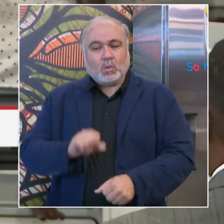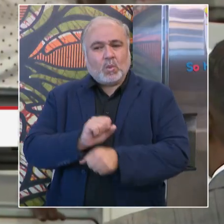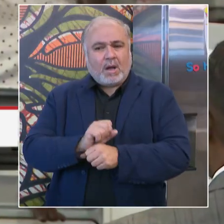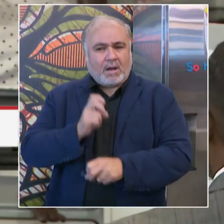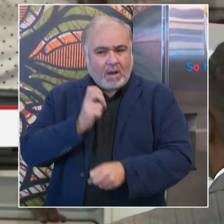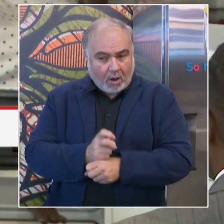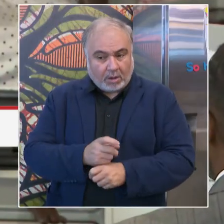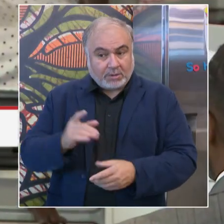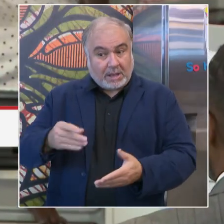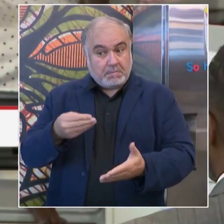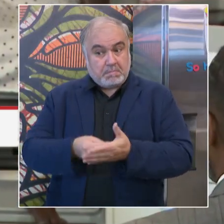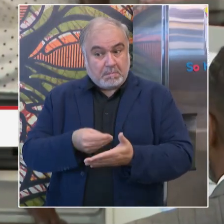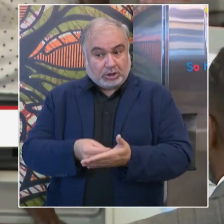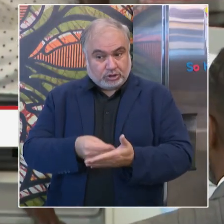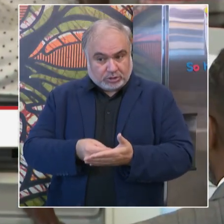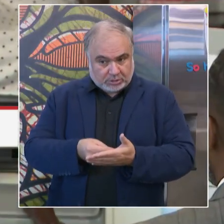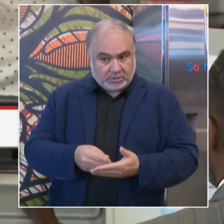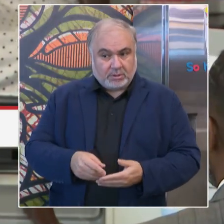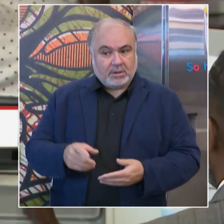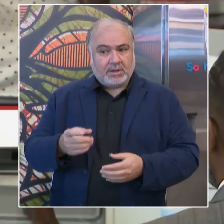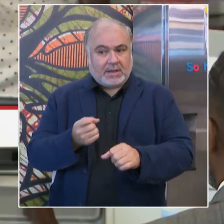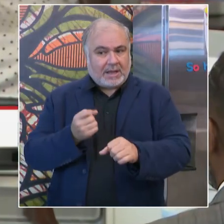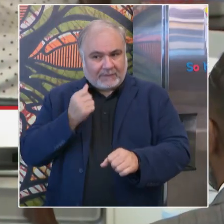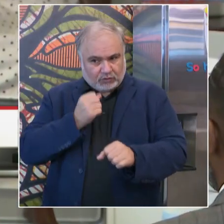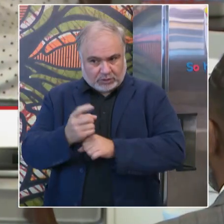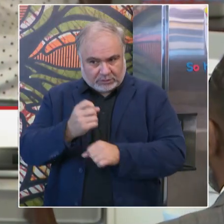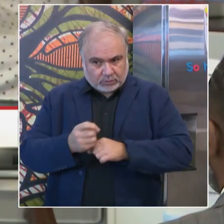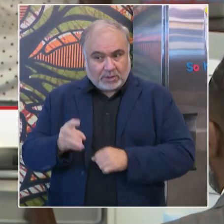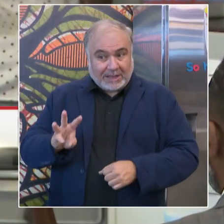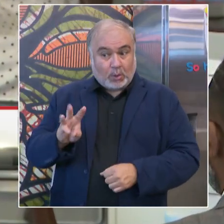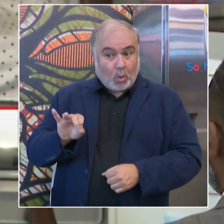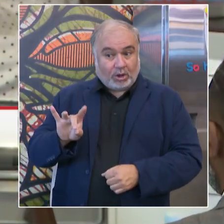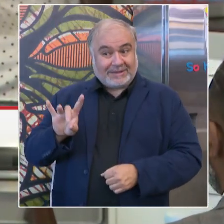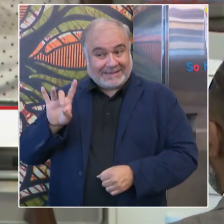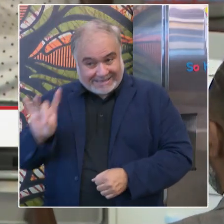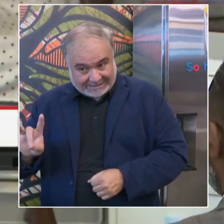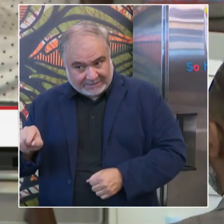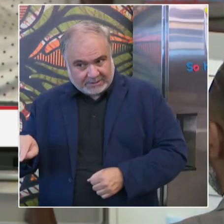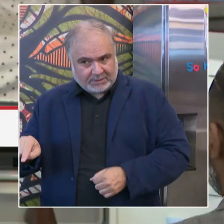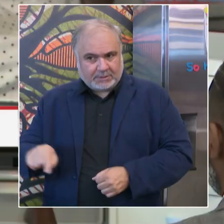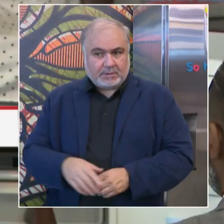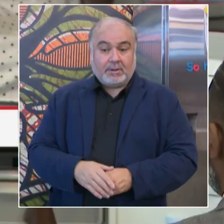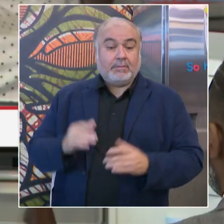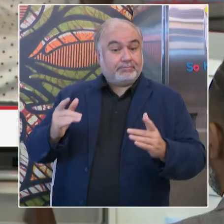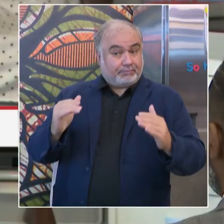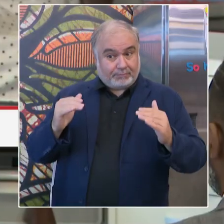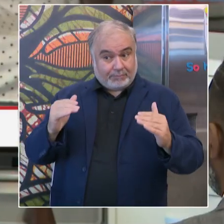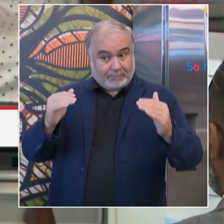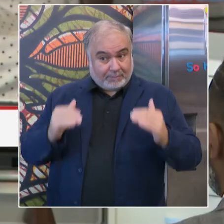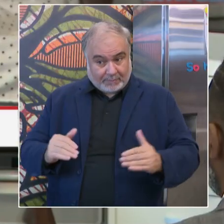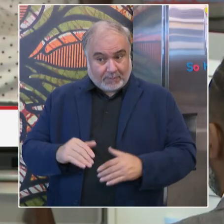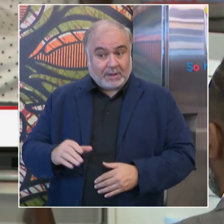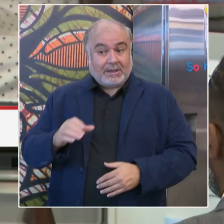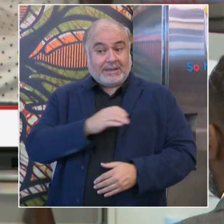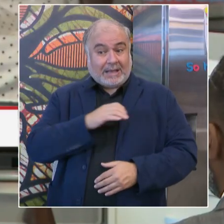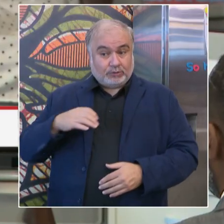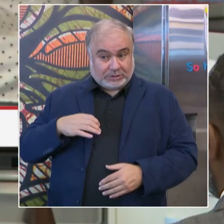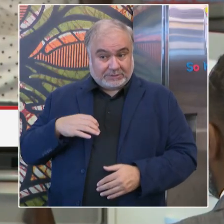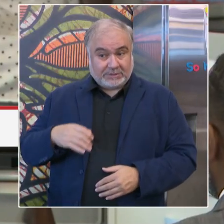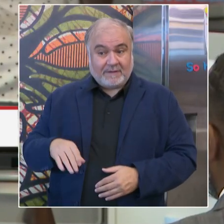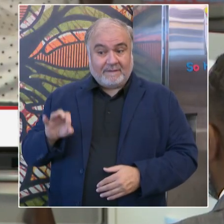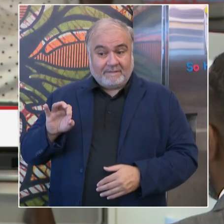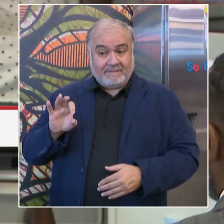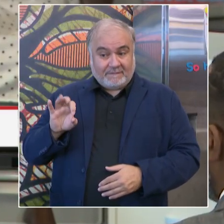Ward 8 campus is incredibly important for us. Chancellor Farabee, who is here, who is the DC Public Schools